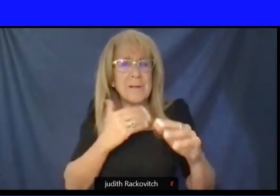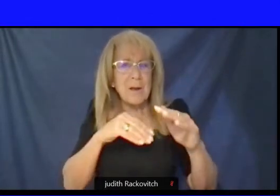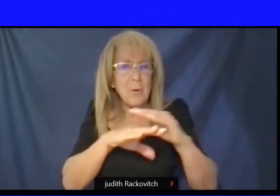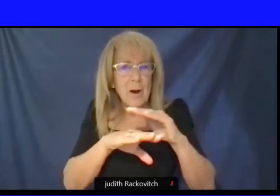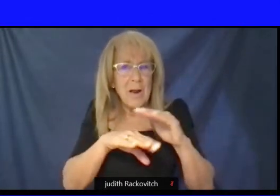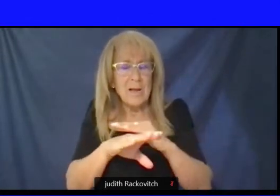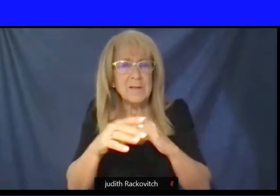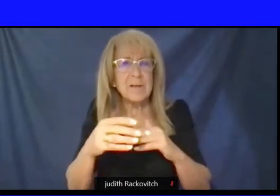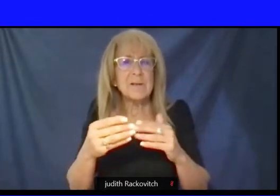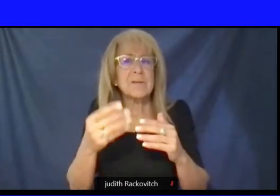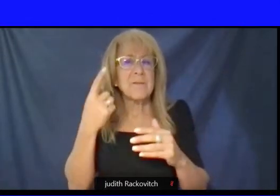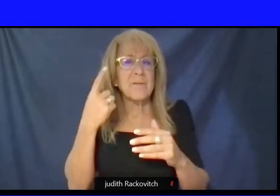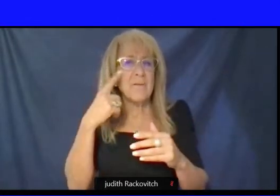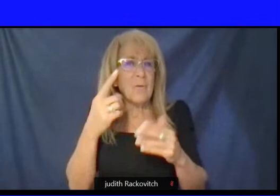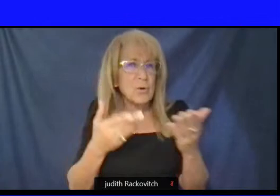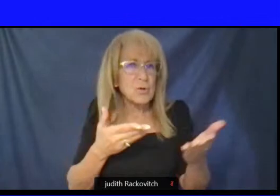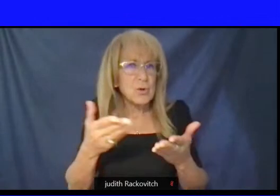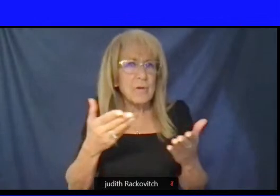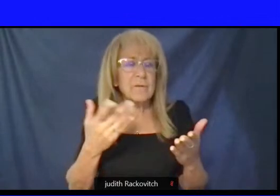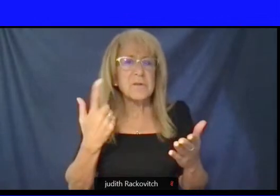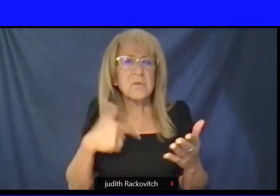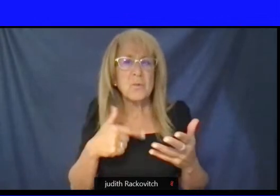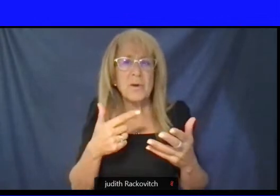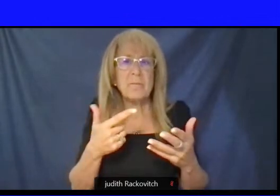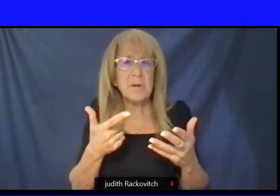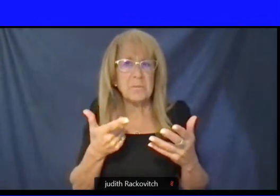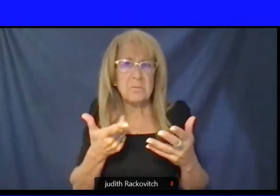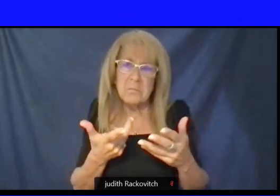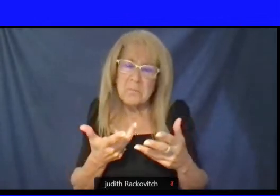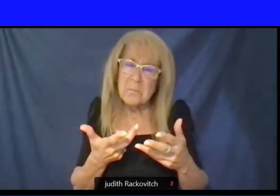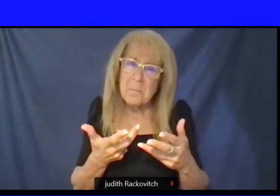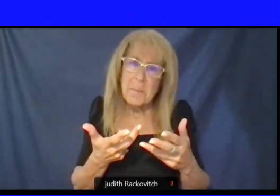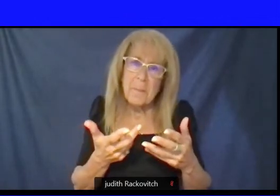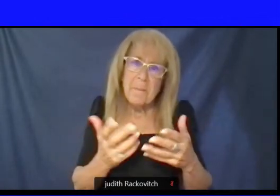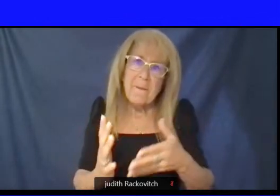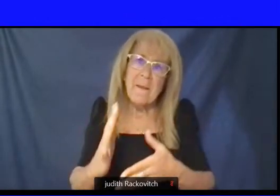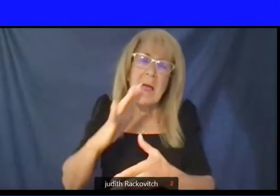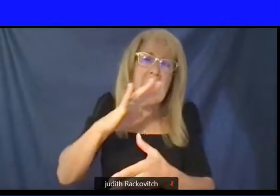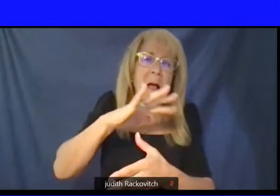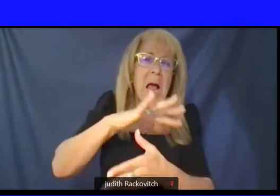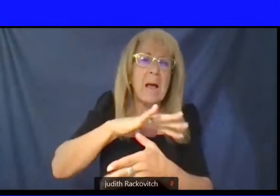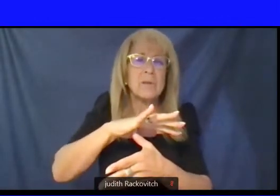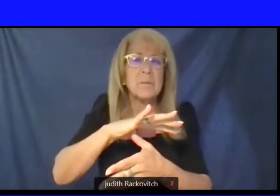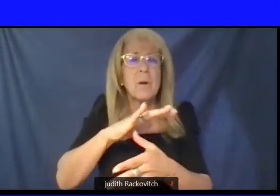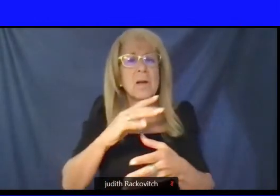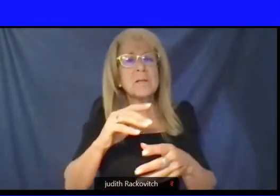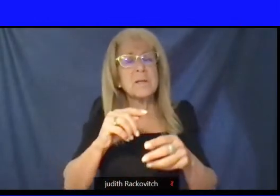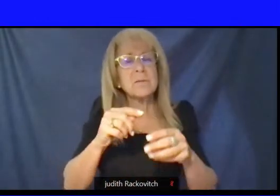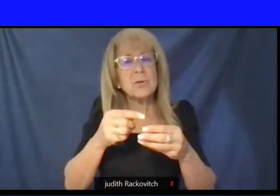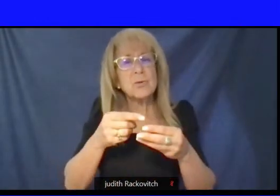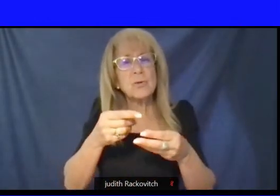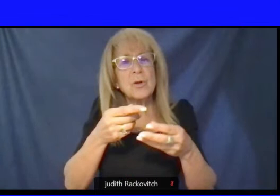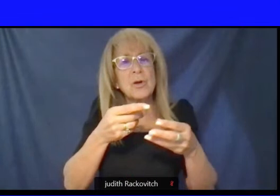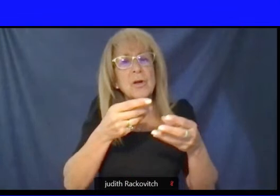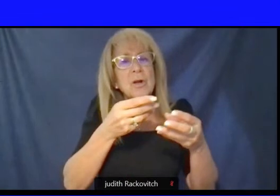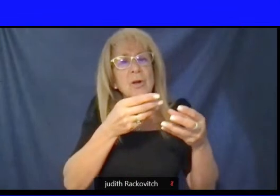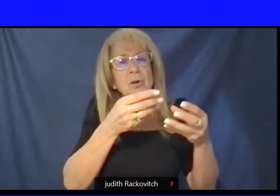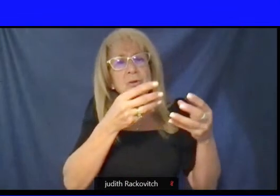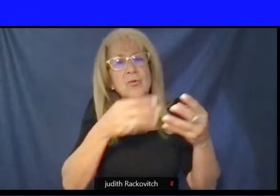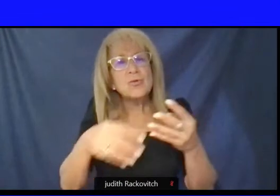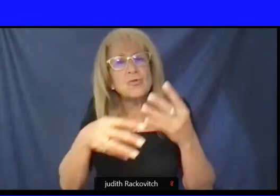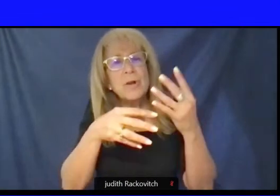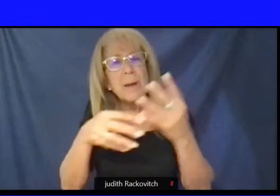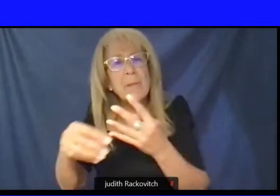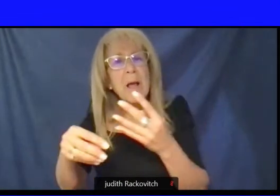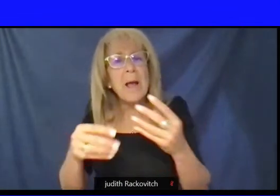schools. This partnership, called Pathways to Care, expedites referrals from schools to connect students to care to our outpatient mental health